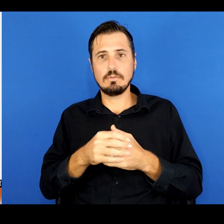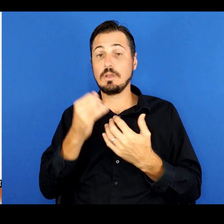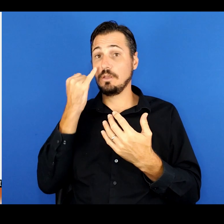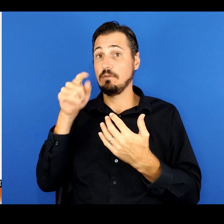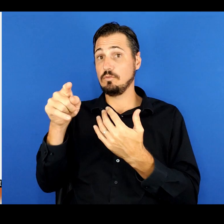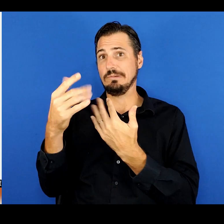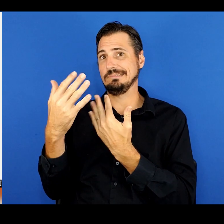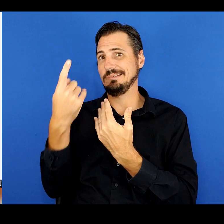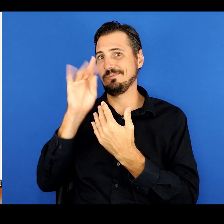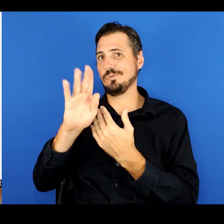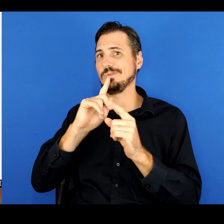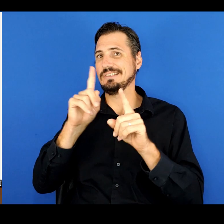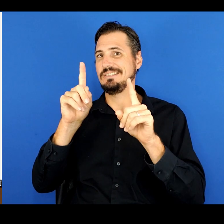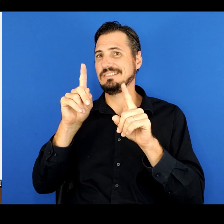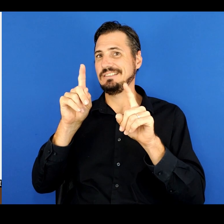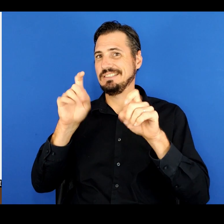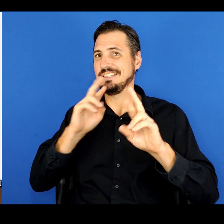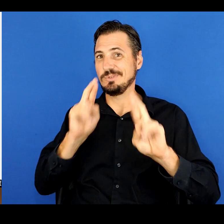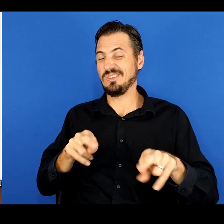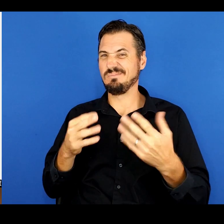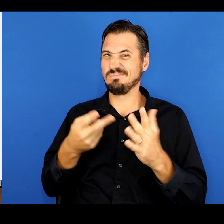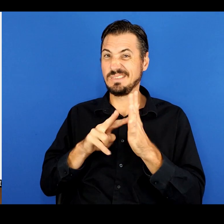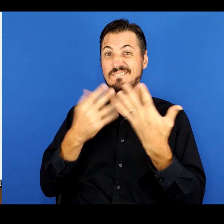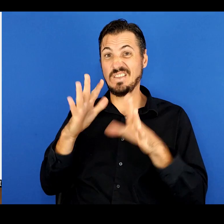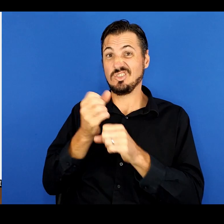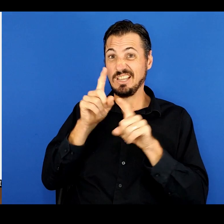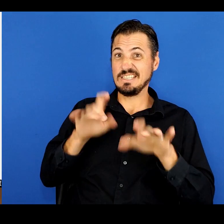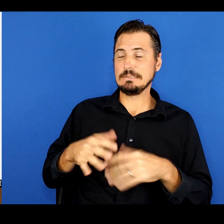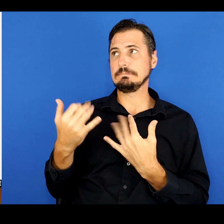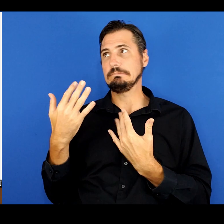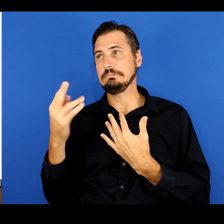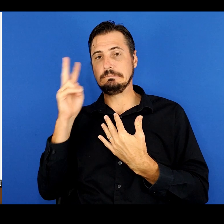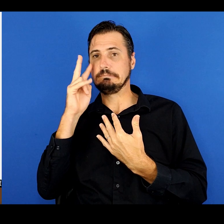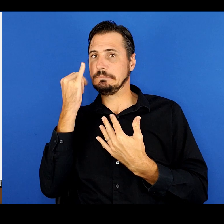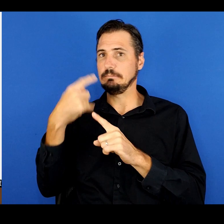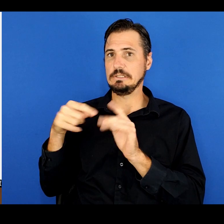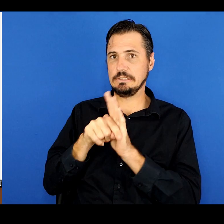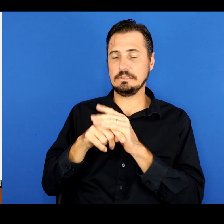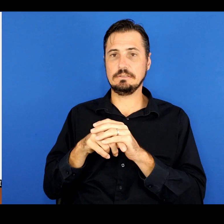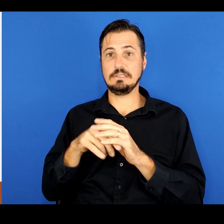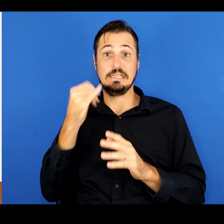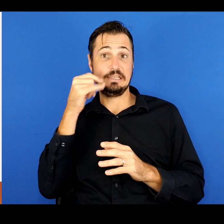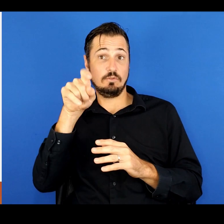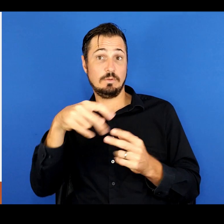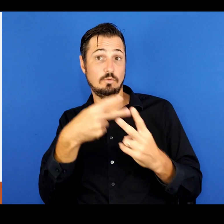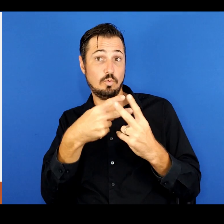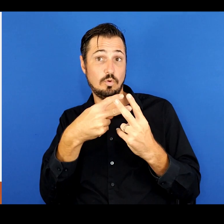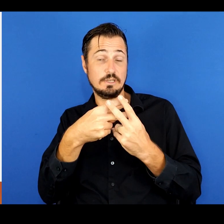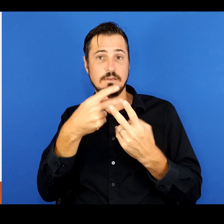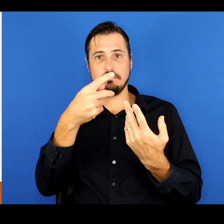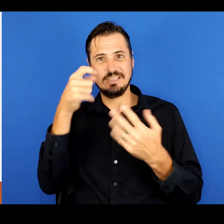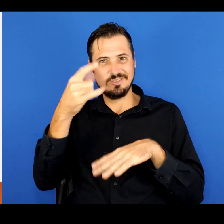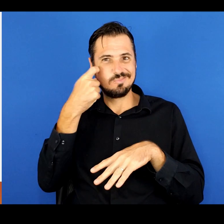COVID-19 test result, if you are self-quarantined due to possible COVID-19 exposure, especially if it's travel-related, or